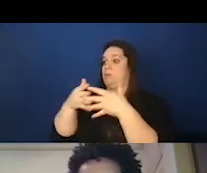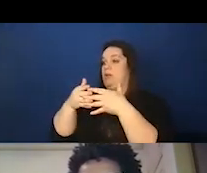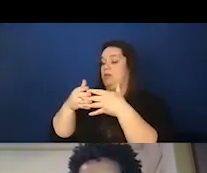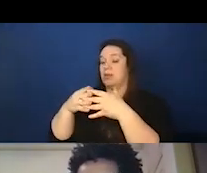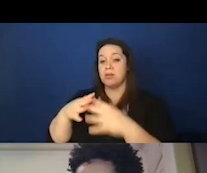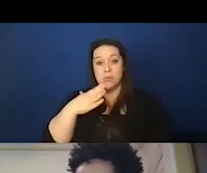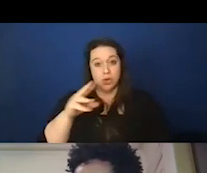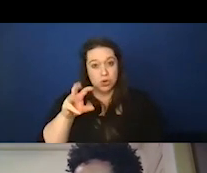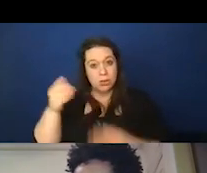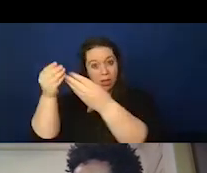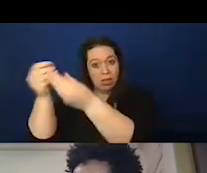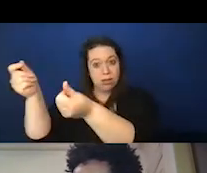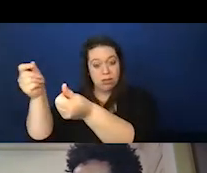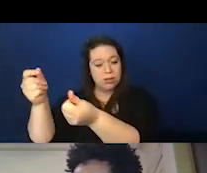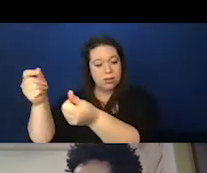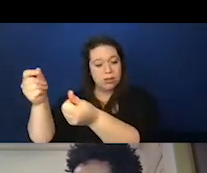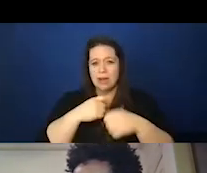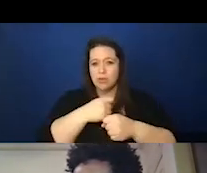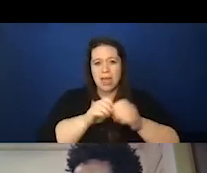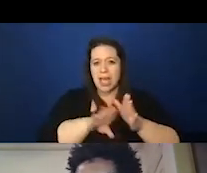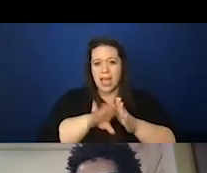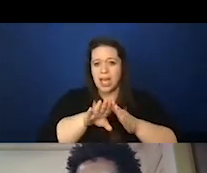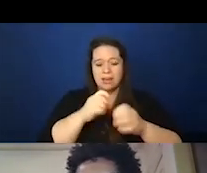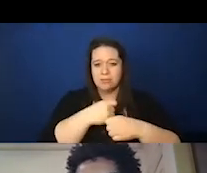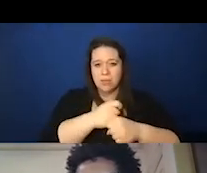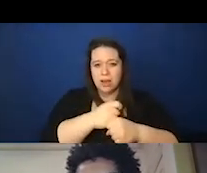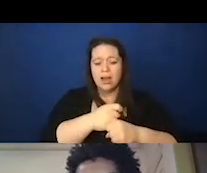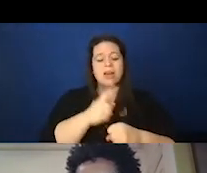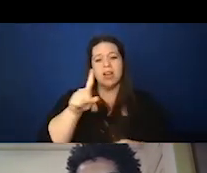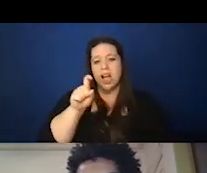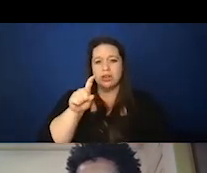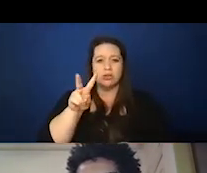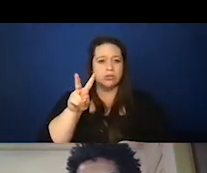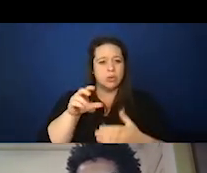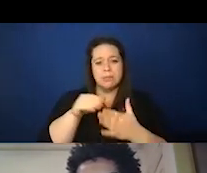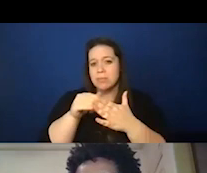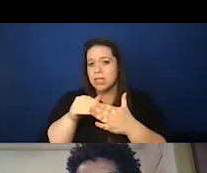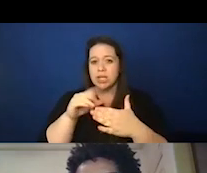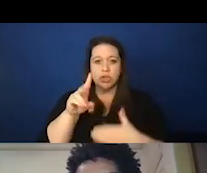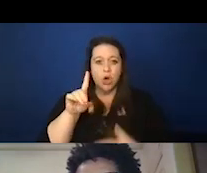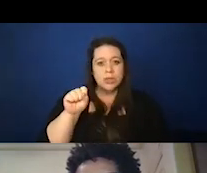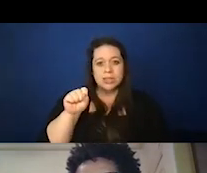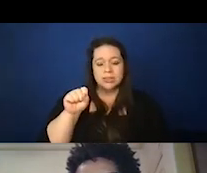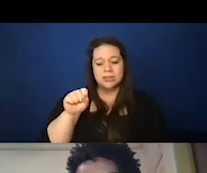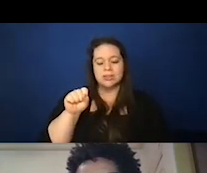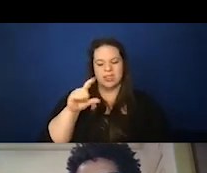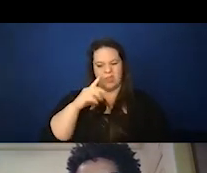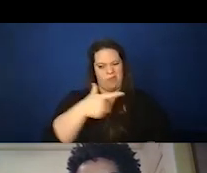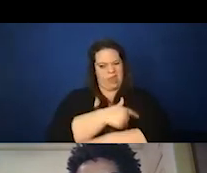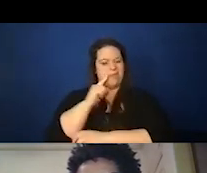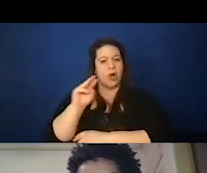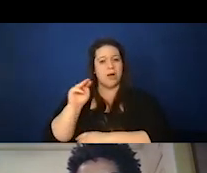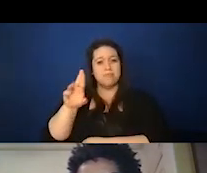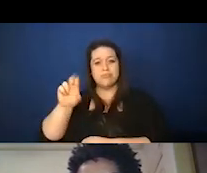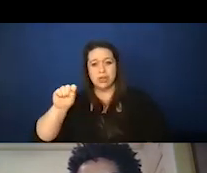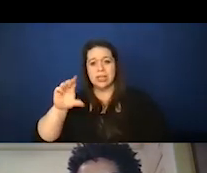away. And so we didn't have to mass produce hundreds of millions of doses of those vaccines because the MERS